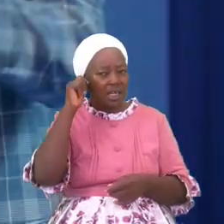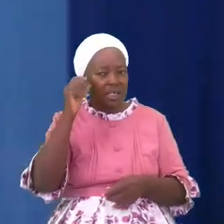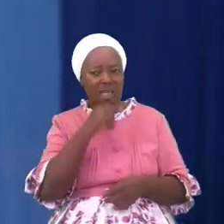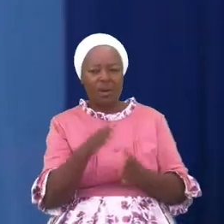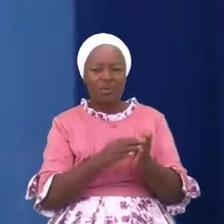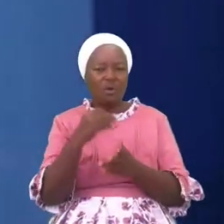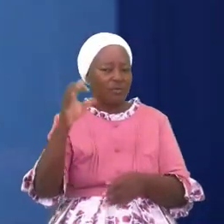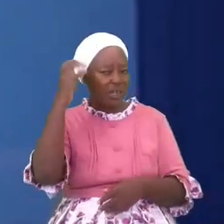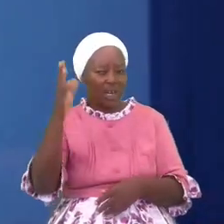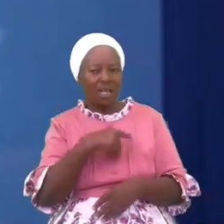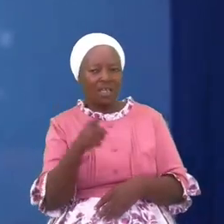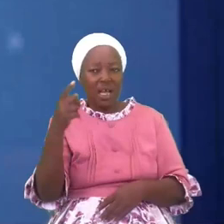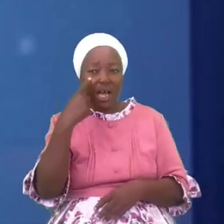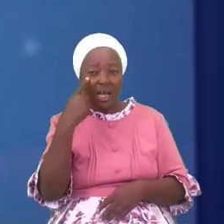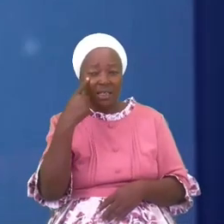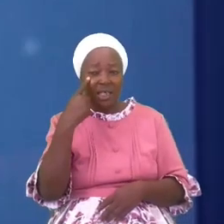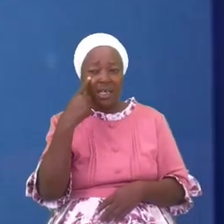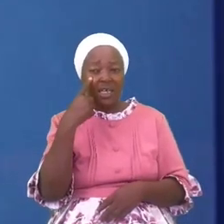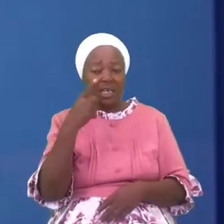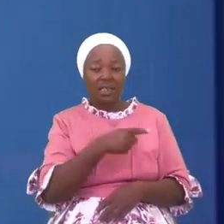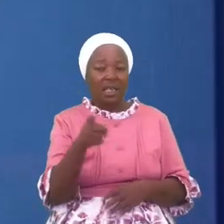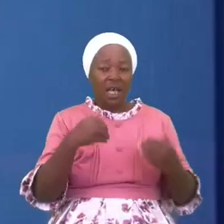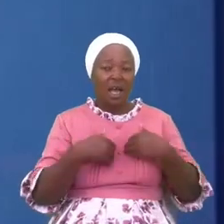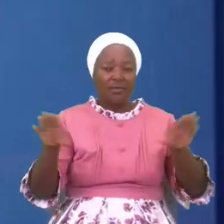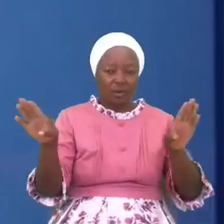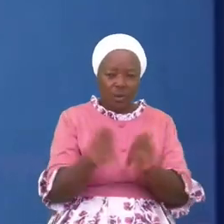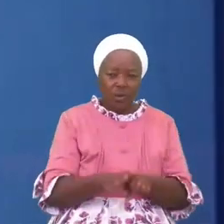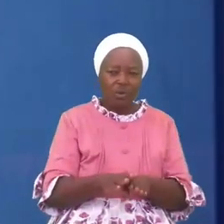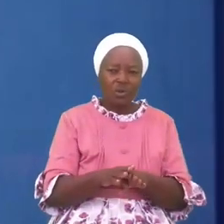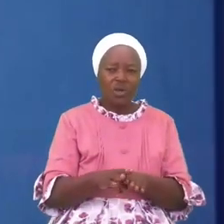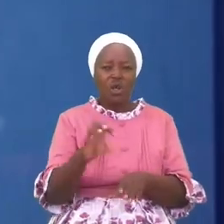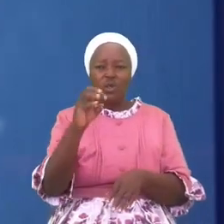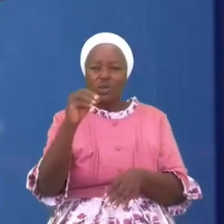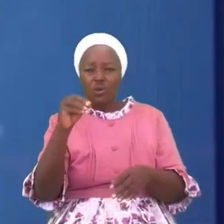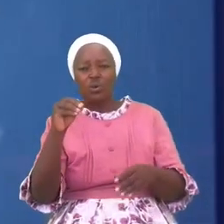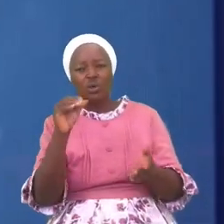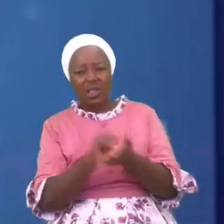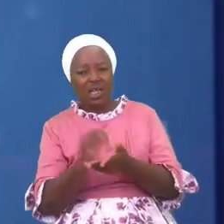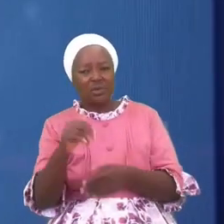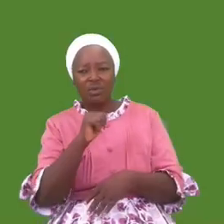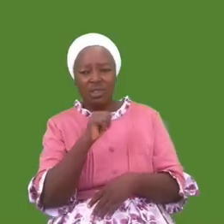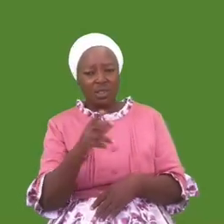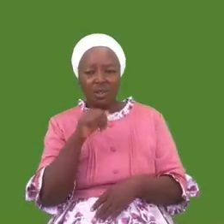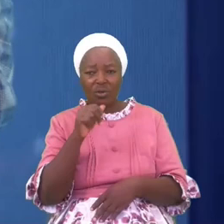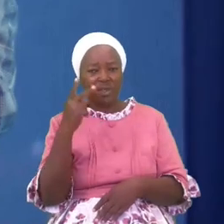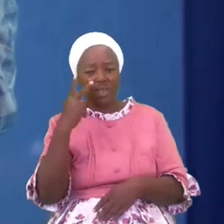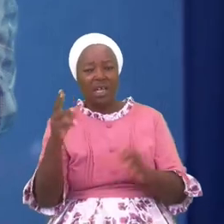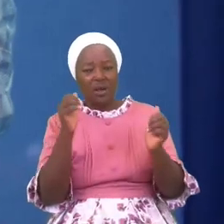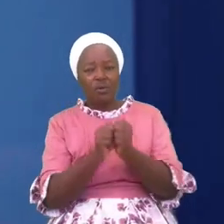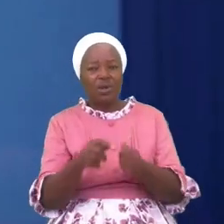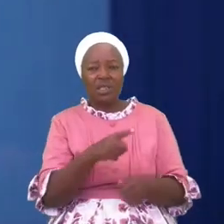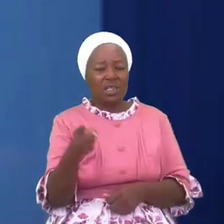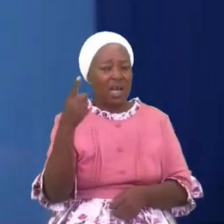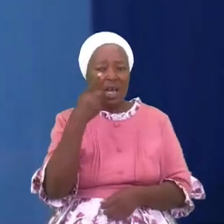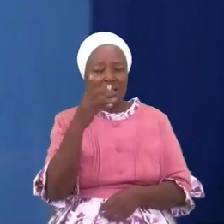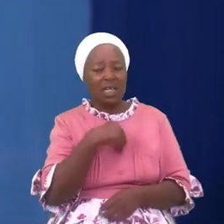closed, lest they should see with their eyes and hear with their ears and